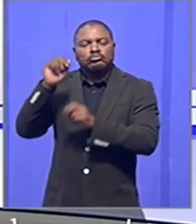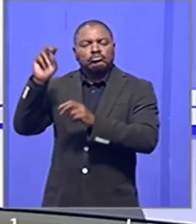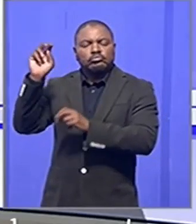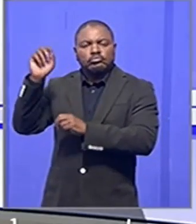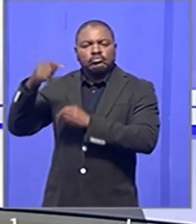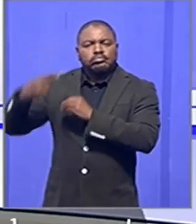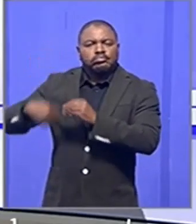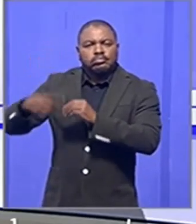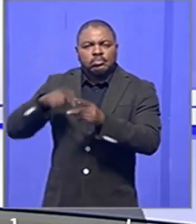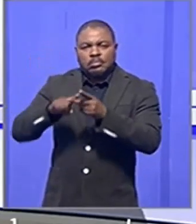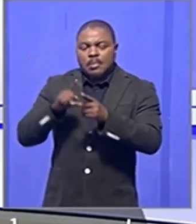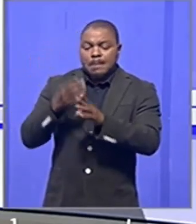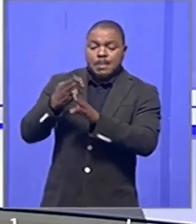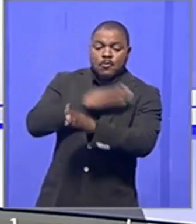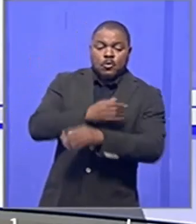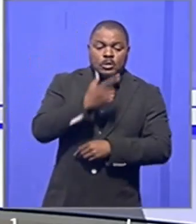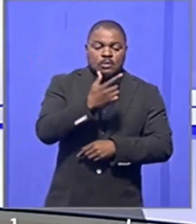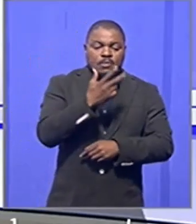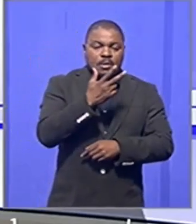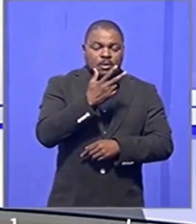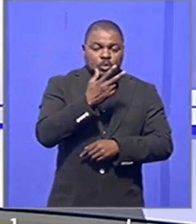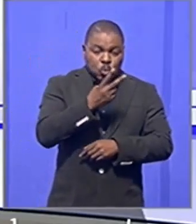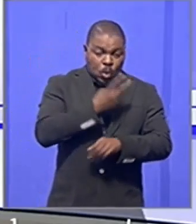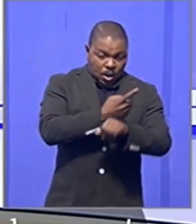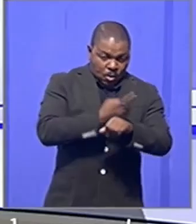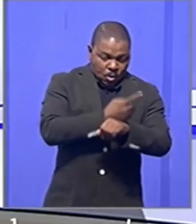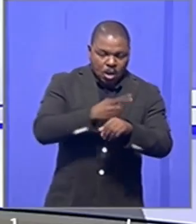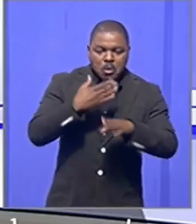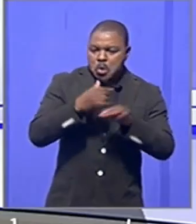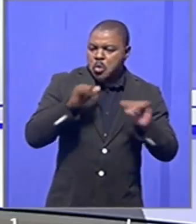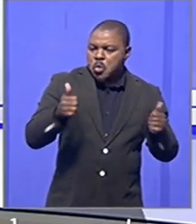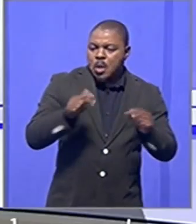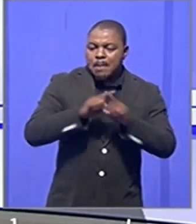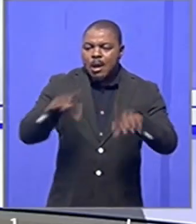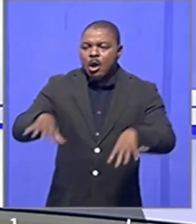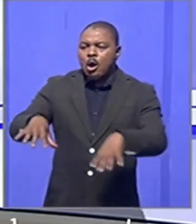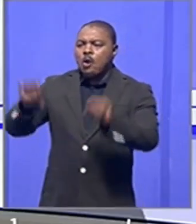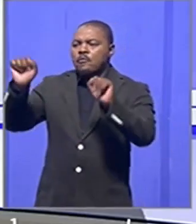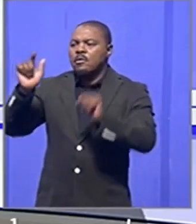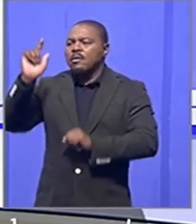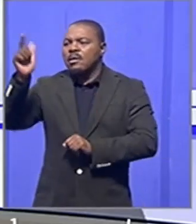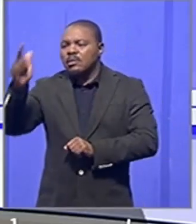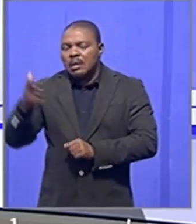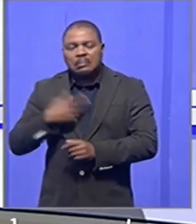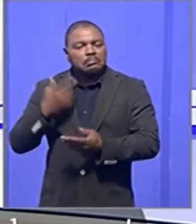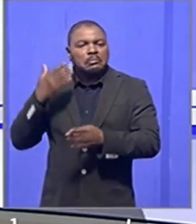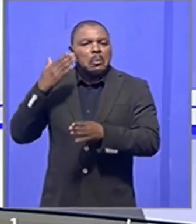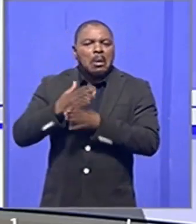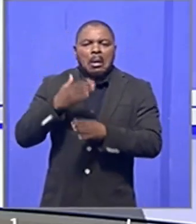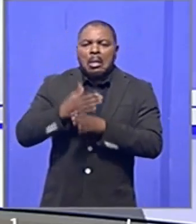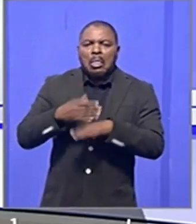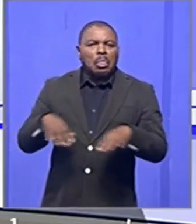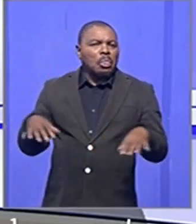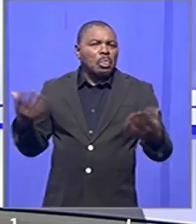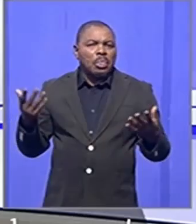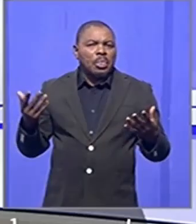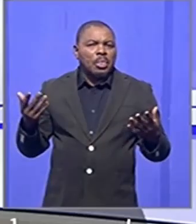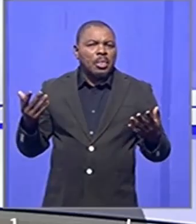di iri tše 72 pele ga ge mohlagase o ka kgaoga ile a palelwa ke go tšwela pele go goga matla a mohlagase morago